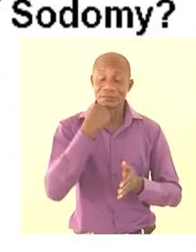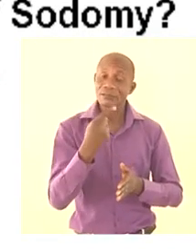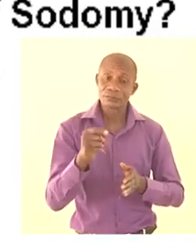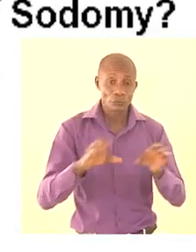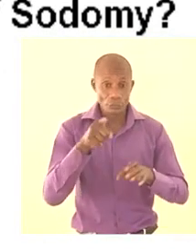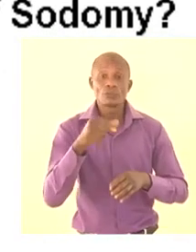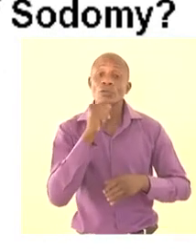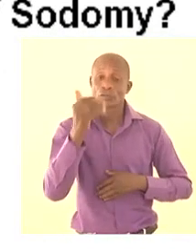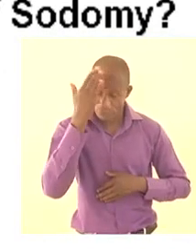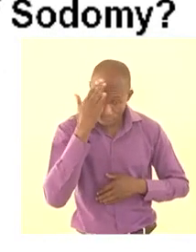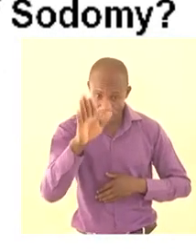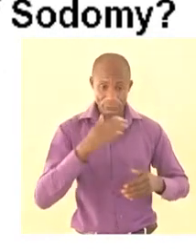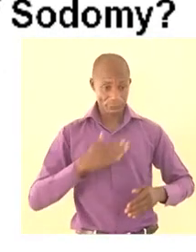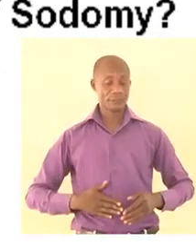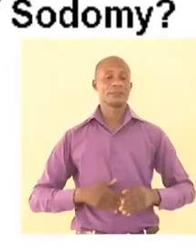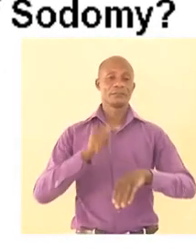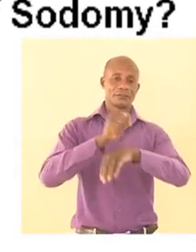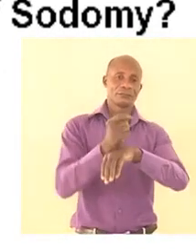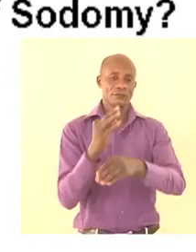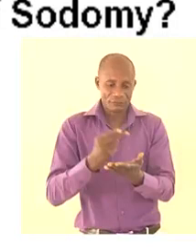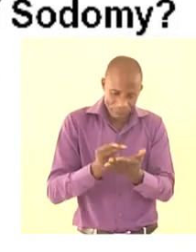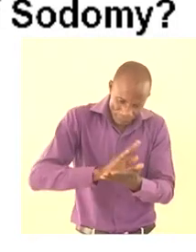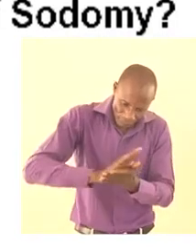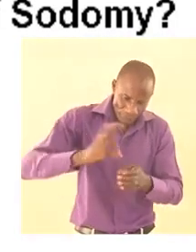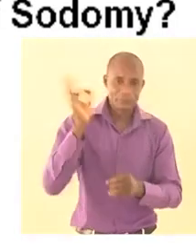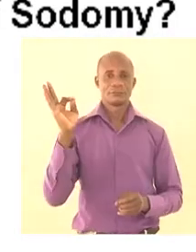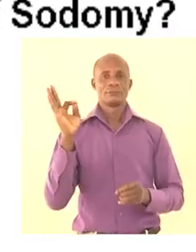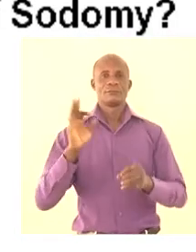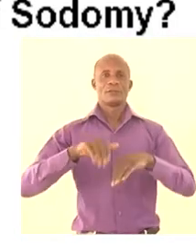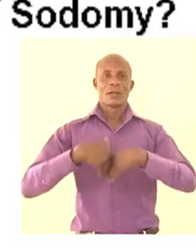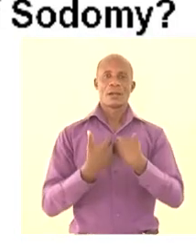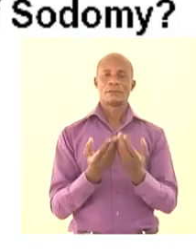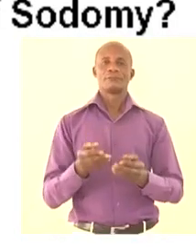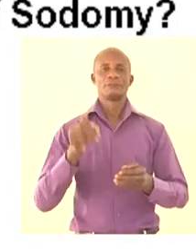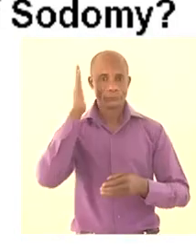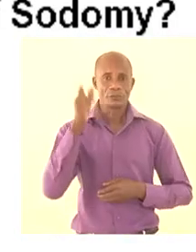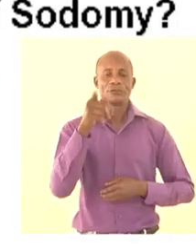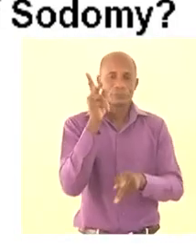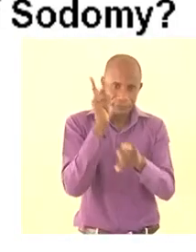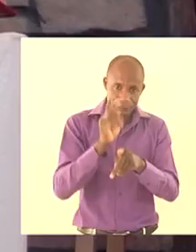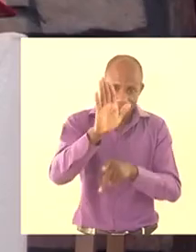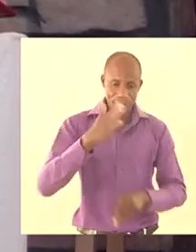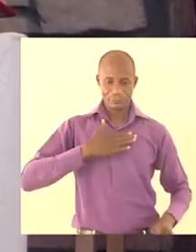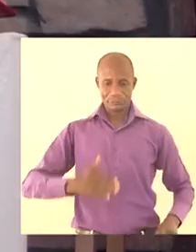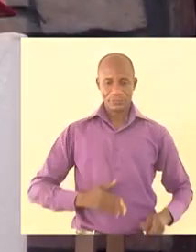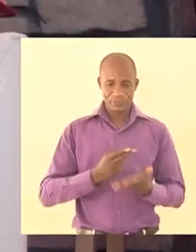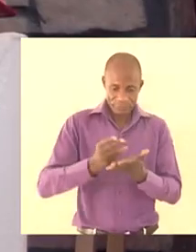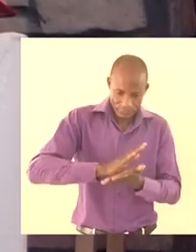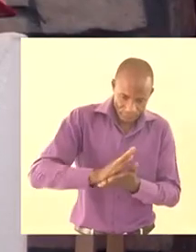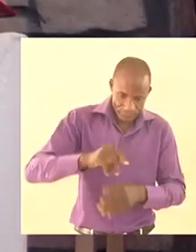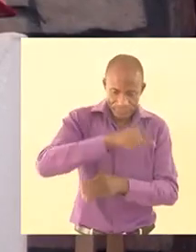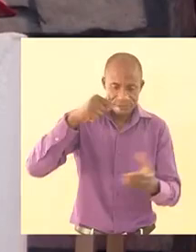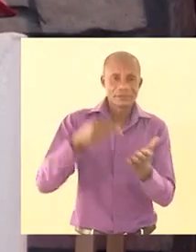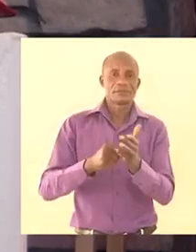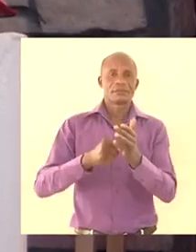bodies are temples of the Holy Spirit?" So, how will you keep your body holy in this